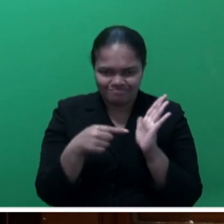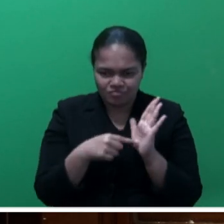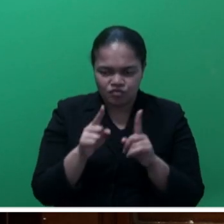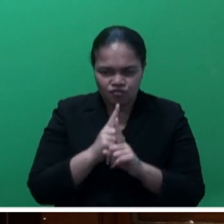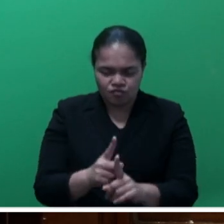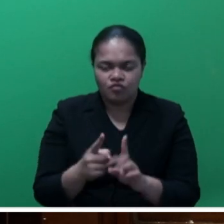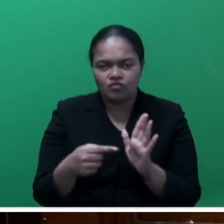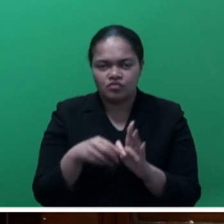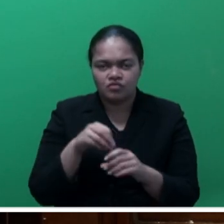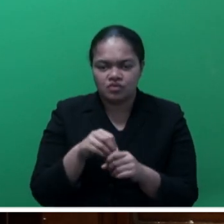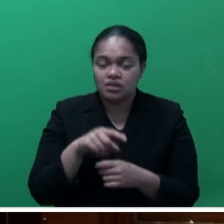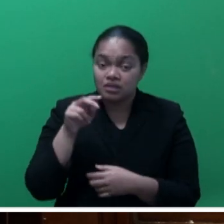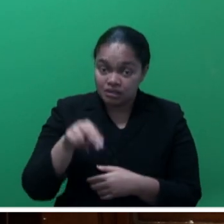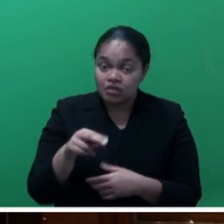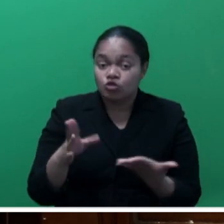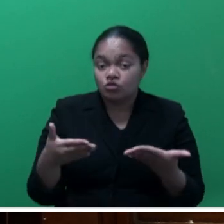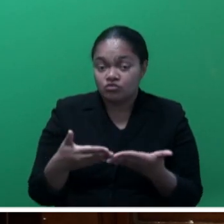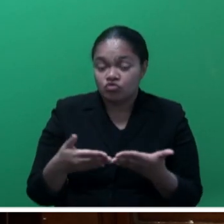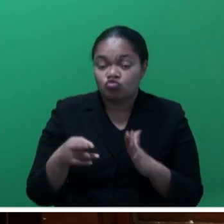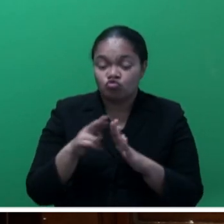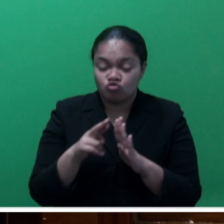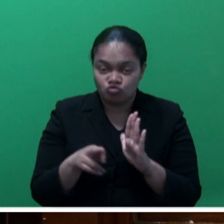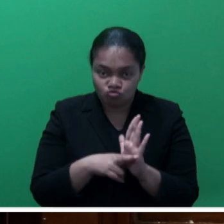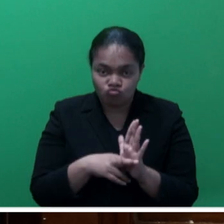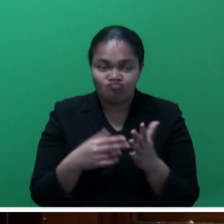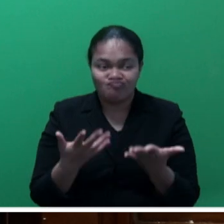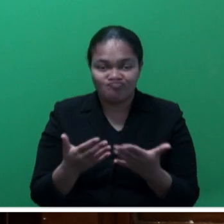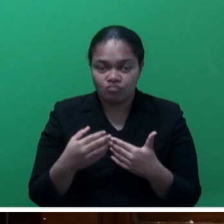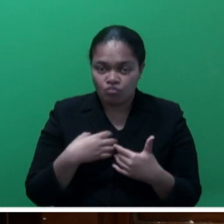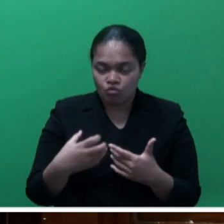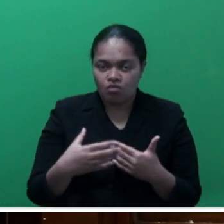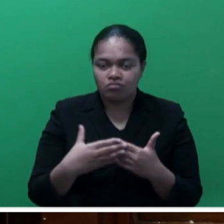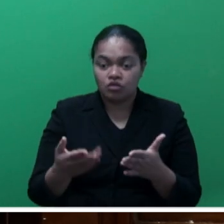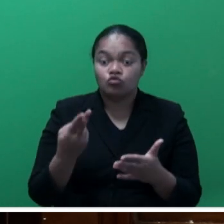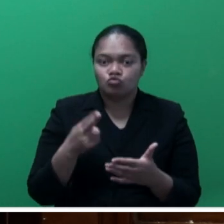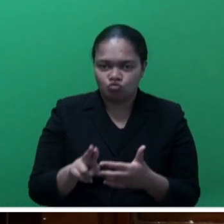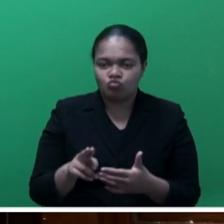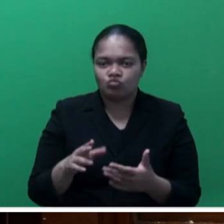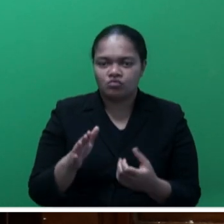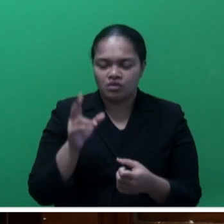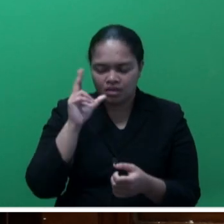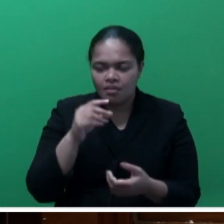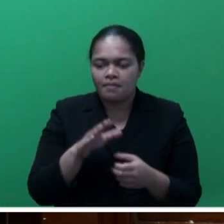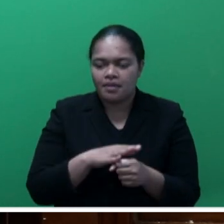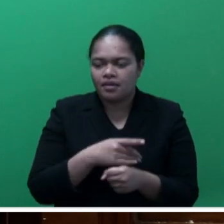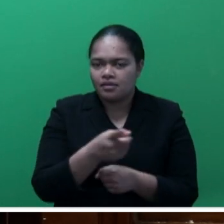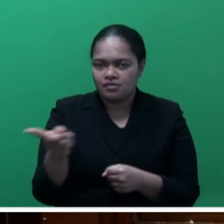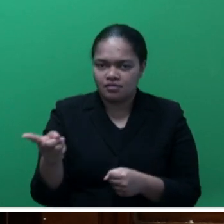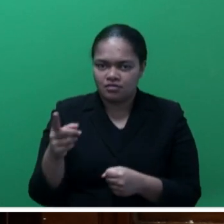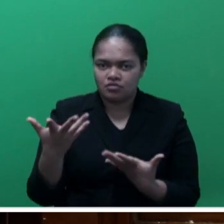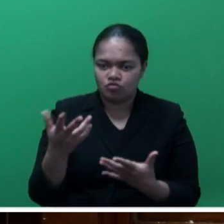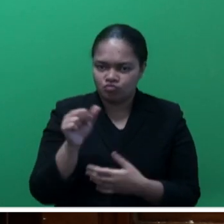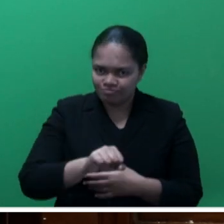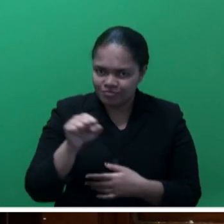There is an immediate need to introduce regulations to further enable the enforcement officers for the